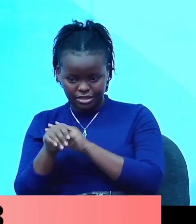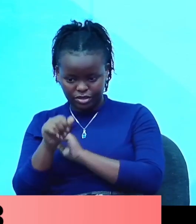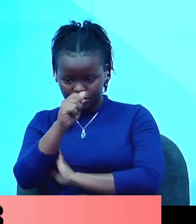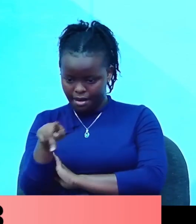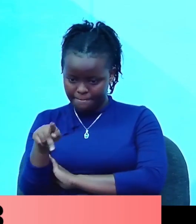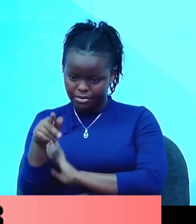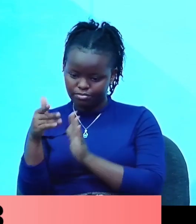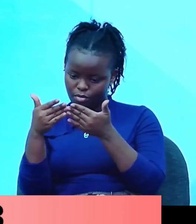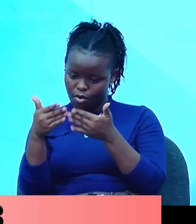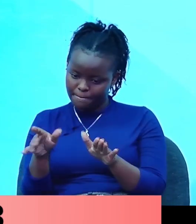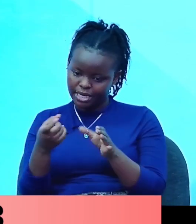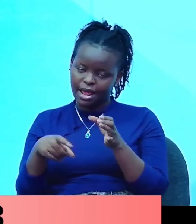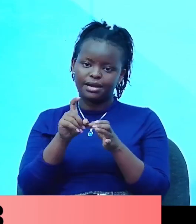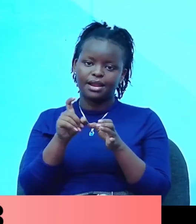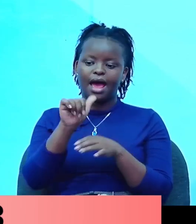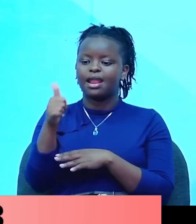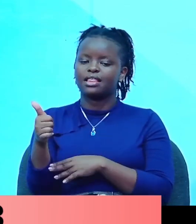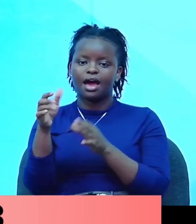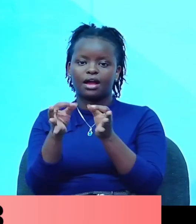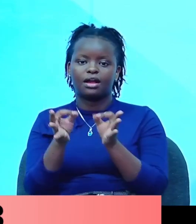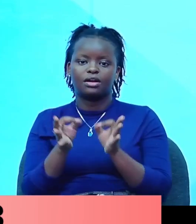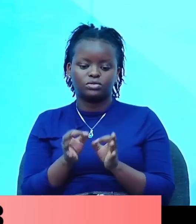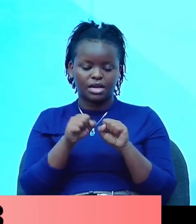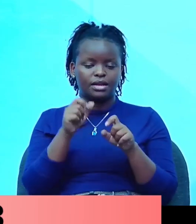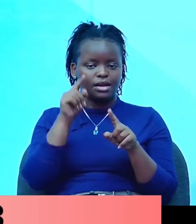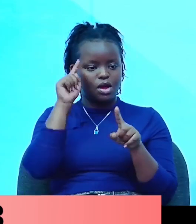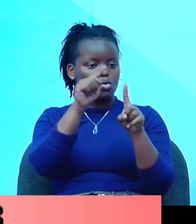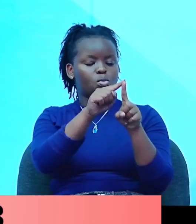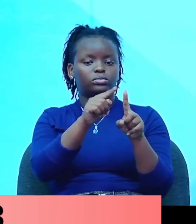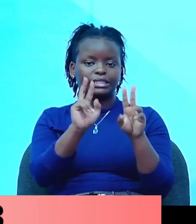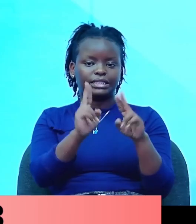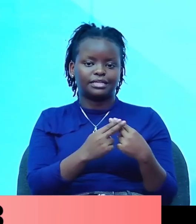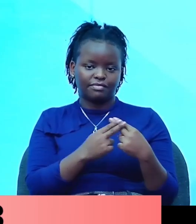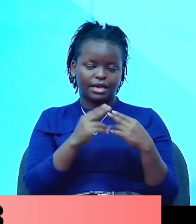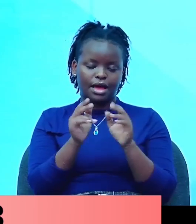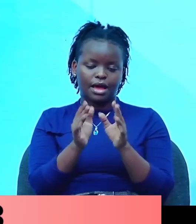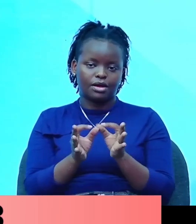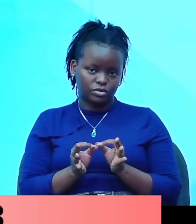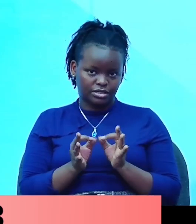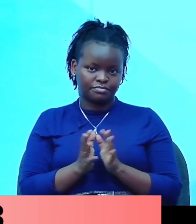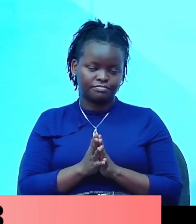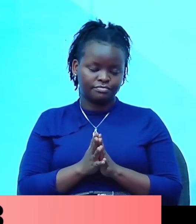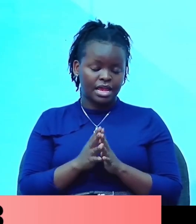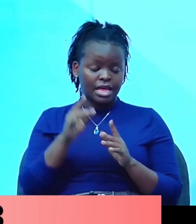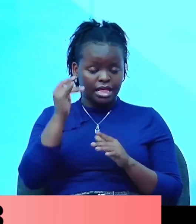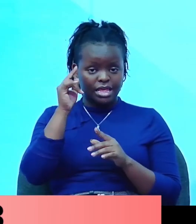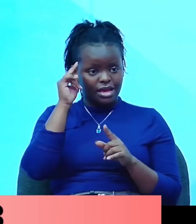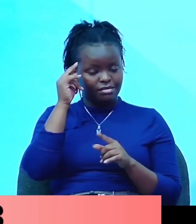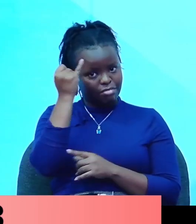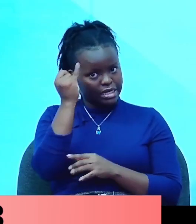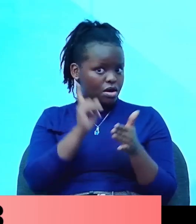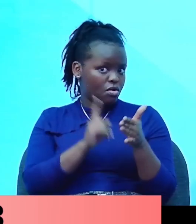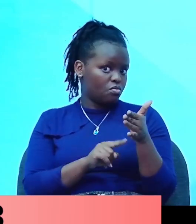open an additional account. So you can open a gold savings account. Okay. Yeah. The idea of a gold savings account is to help people